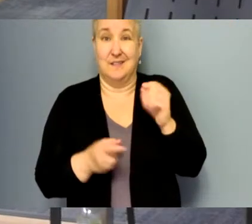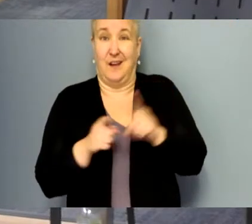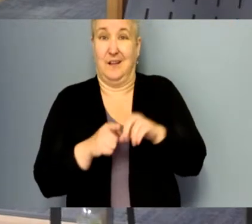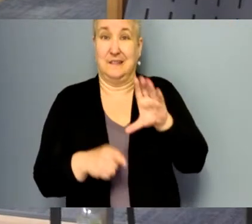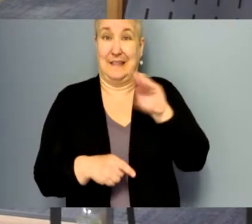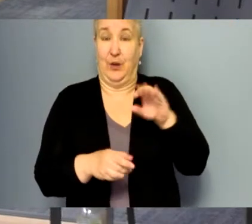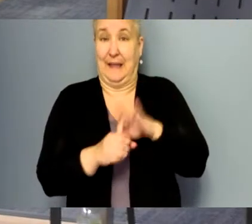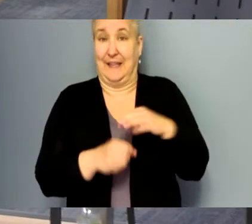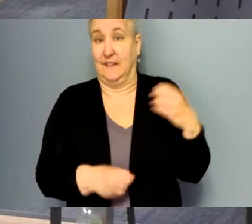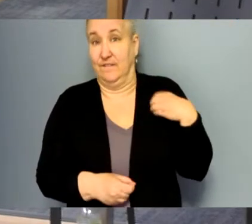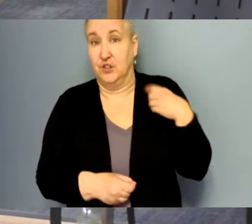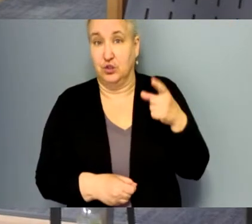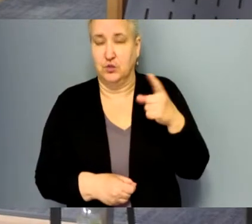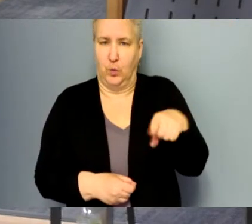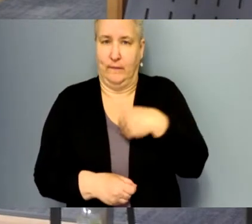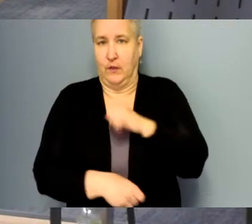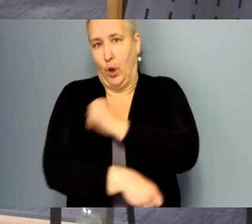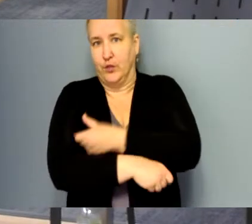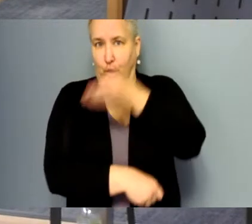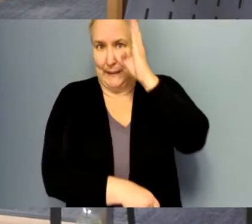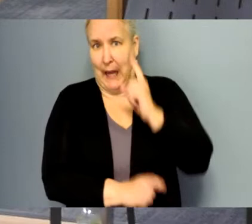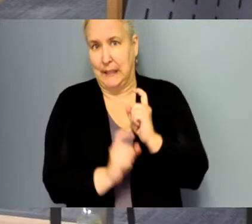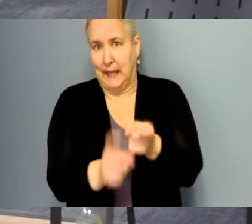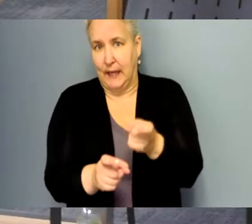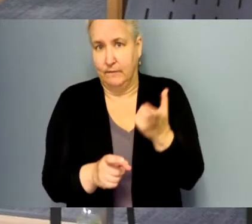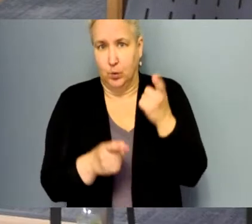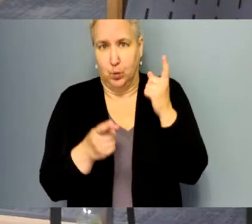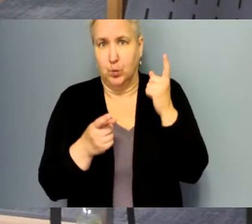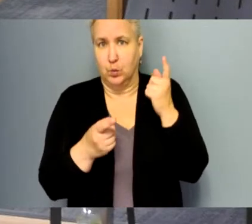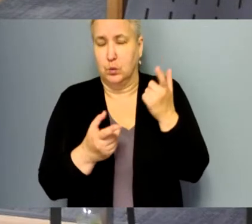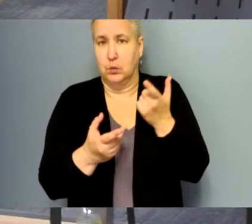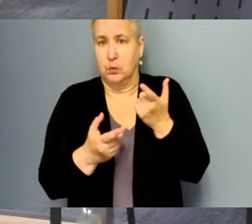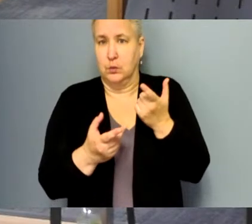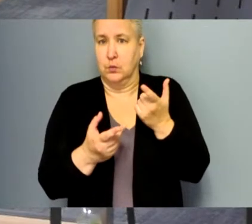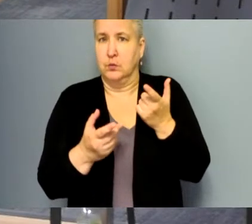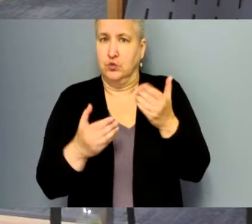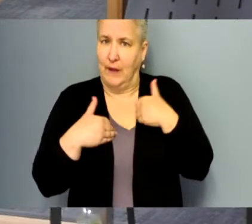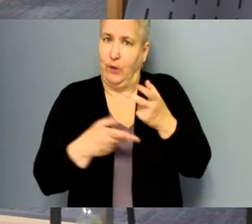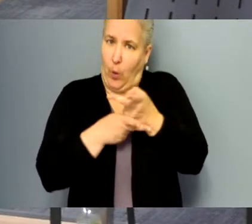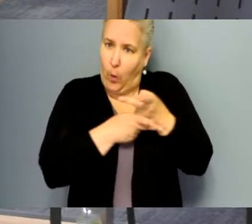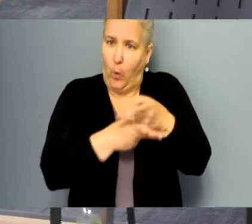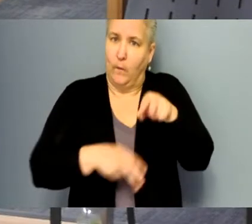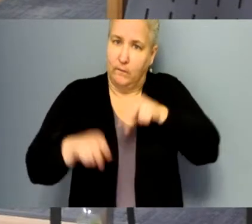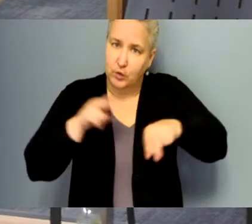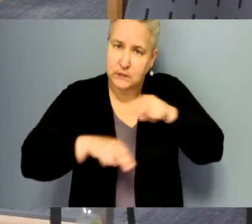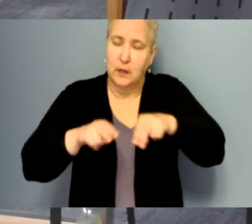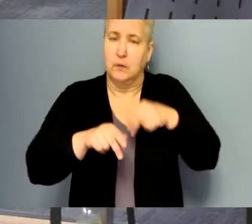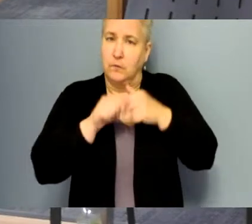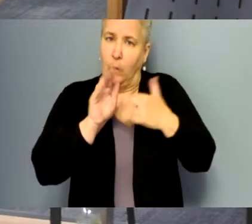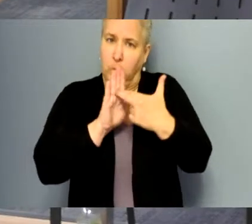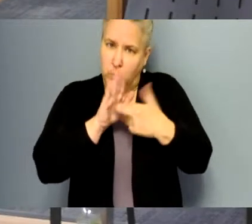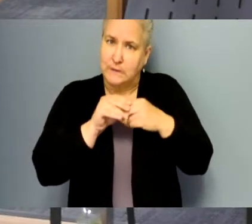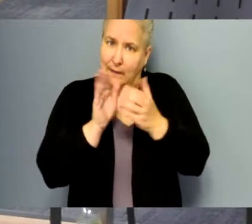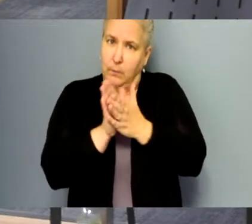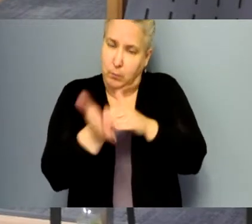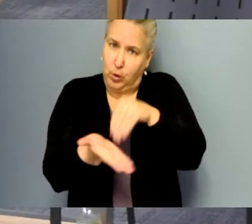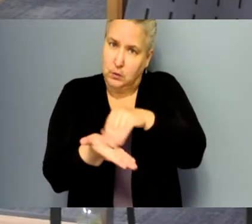elected officials, you have the authority God gave you to have that oversight and go by the rules that are in the books.